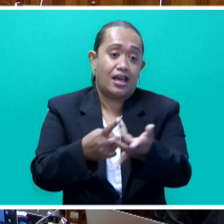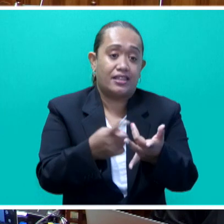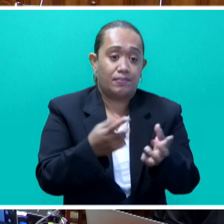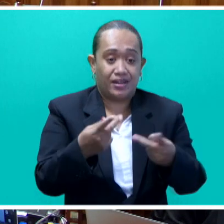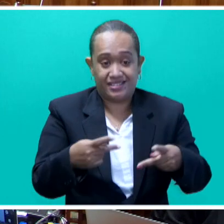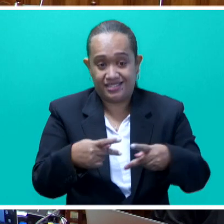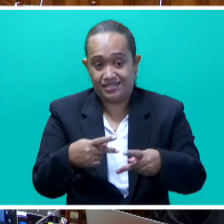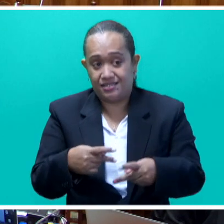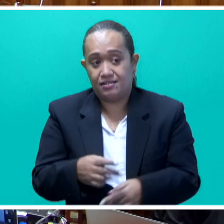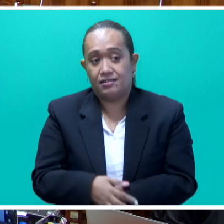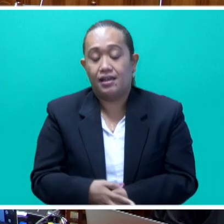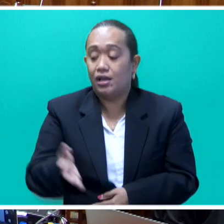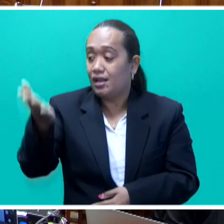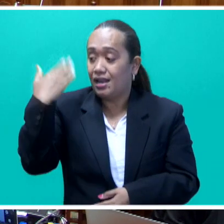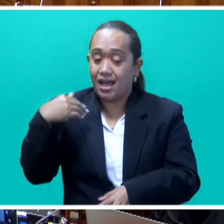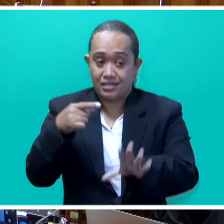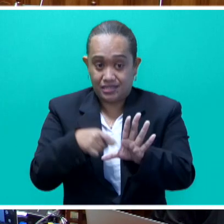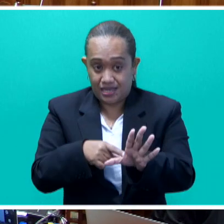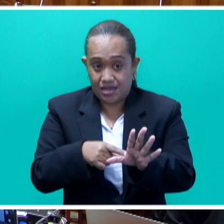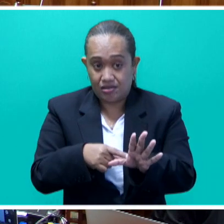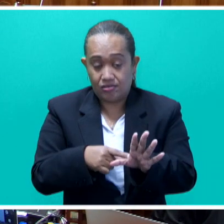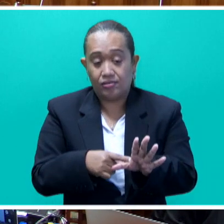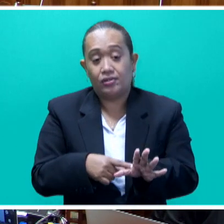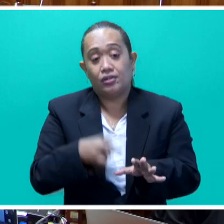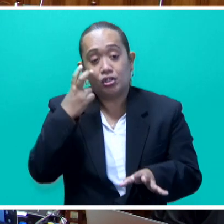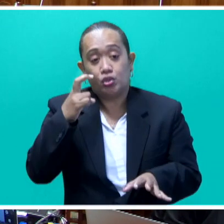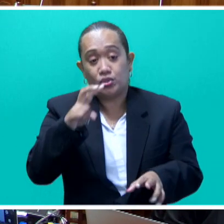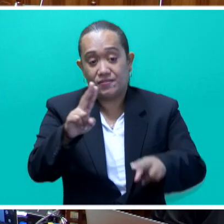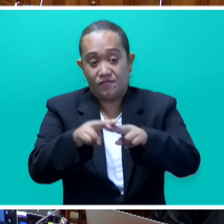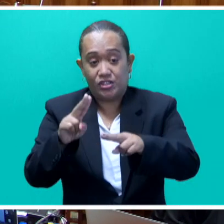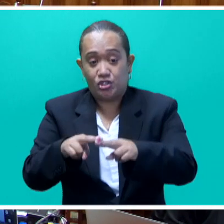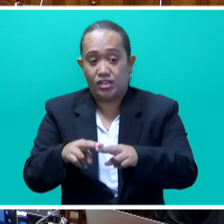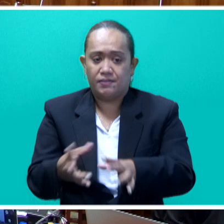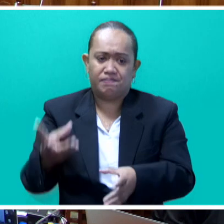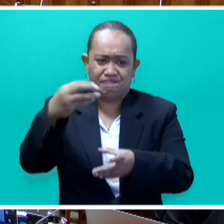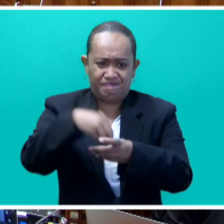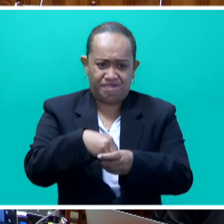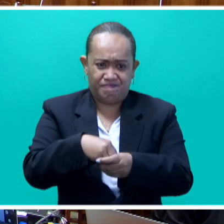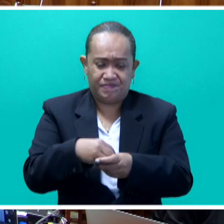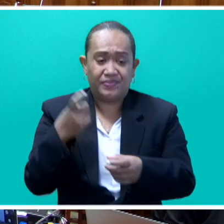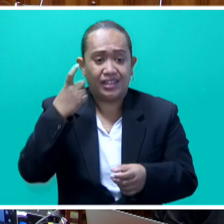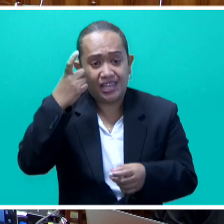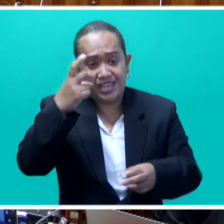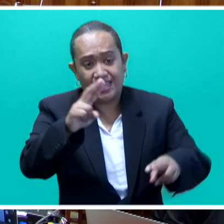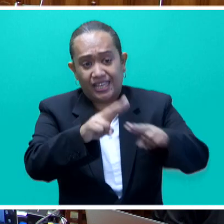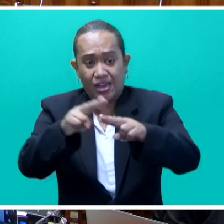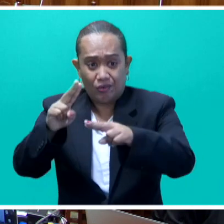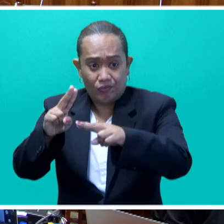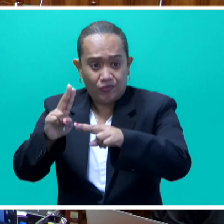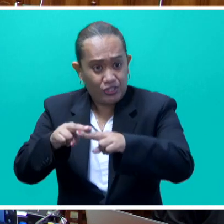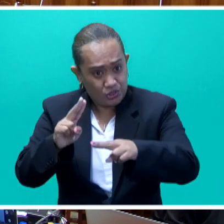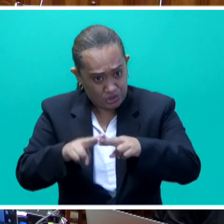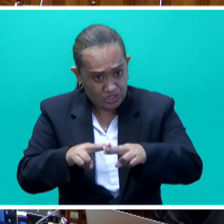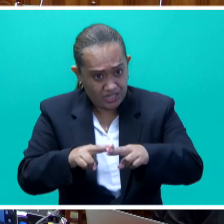Mr. Speaker, so last year, Tourism Fiji embarked on the Care Fiji commitment, Fiji's destination-wide assurance to the health and safety of visitors.